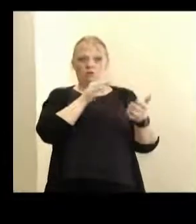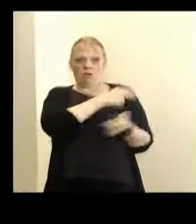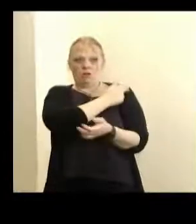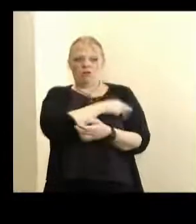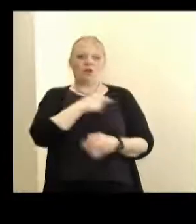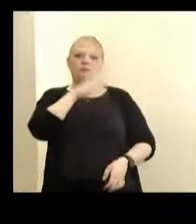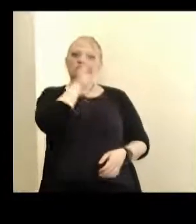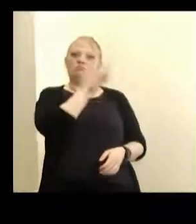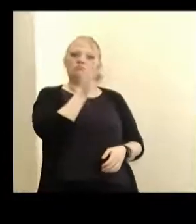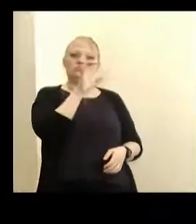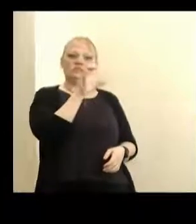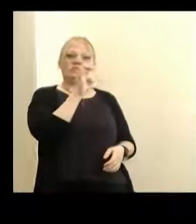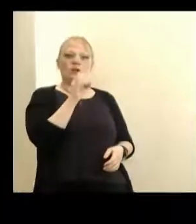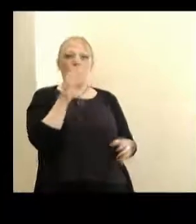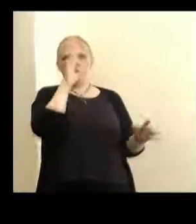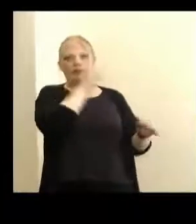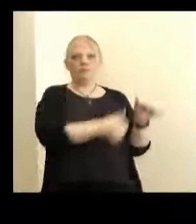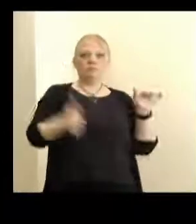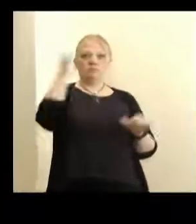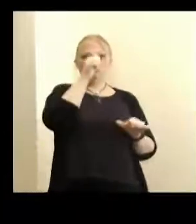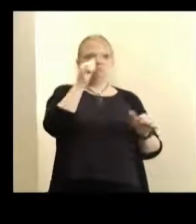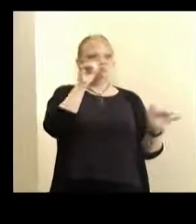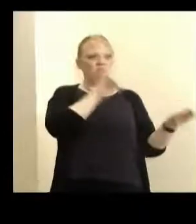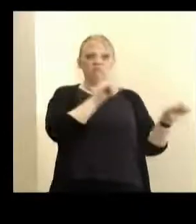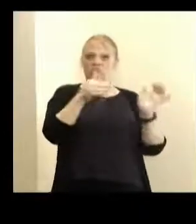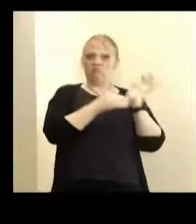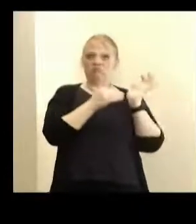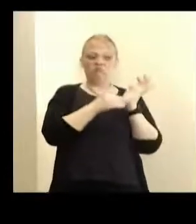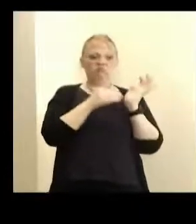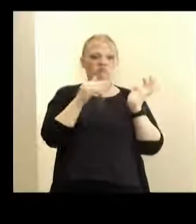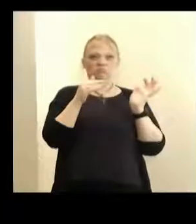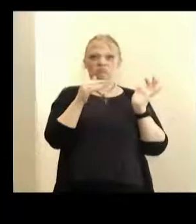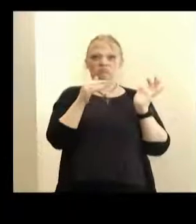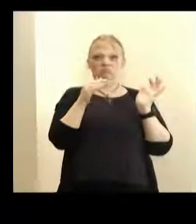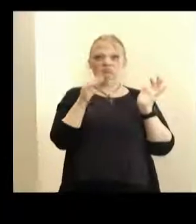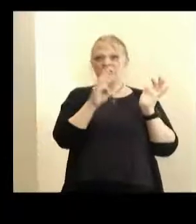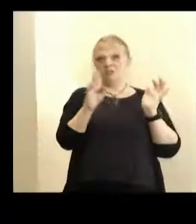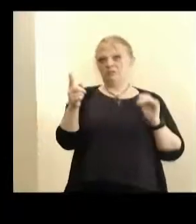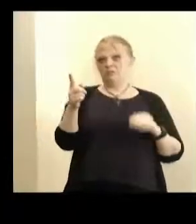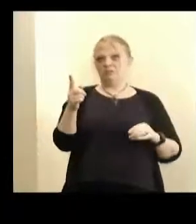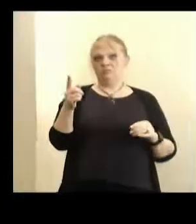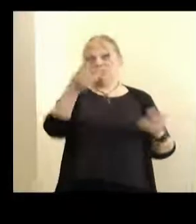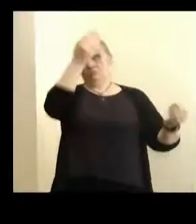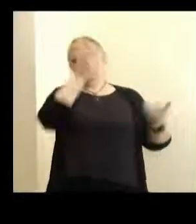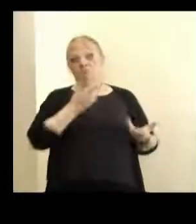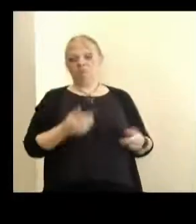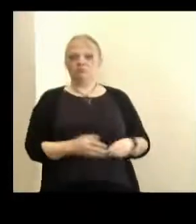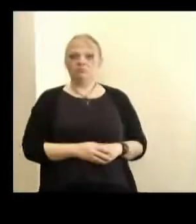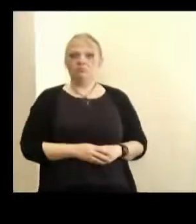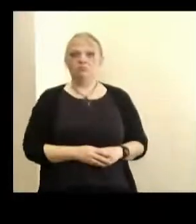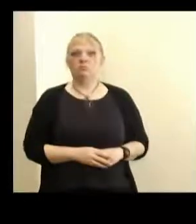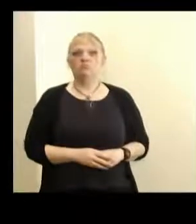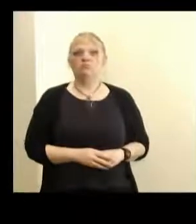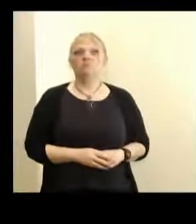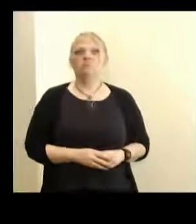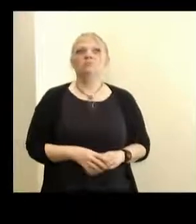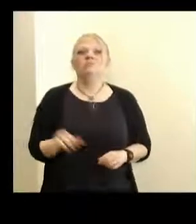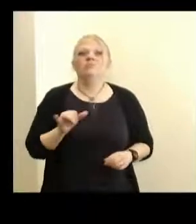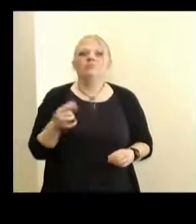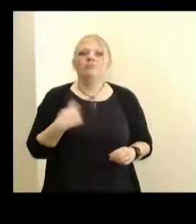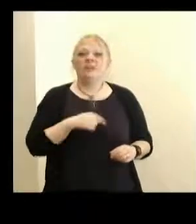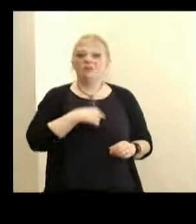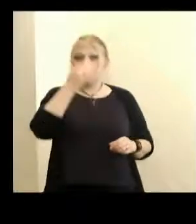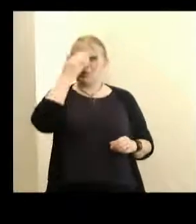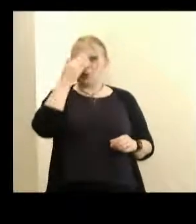to the CEO, so does Dr. Burstein. She goes to the chief medical officers. They give us information, such as we know no one is, of those